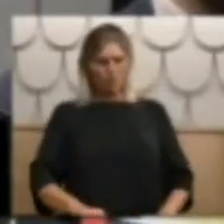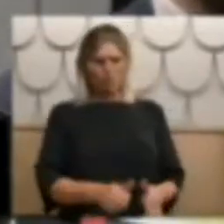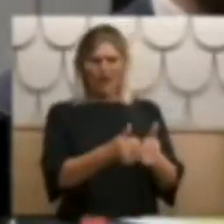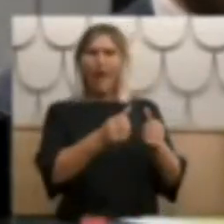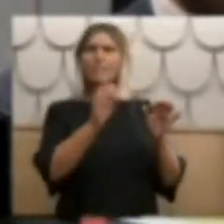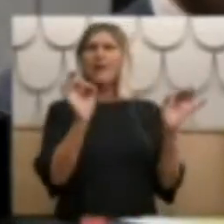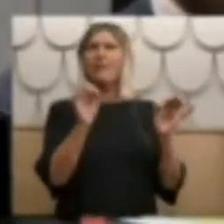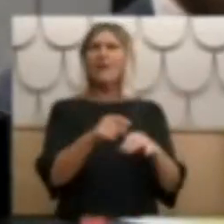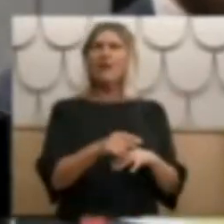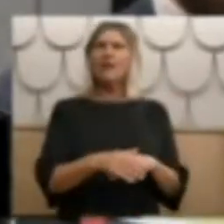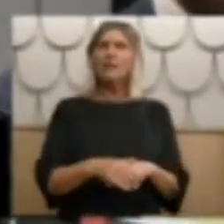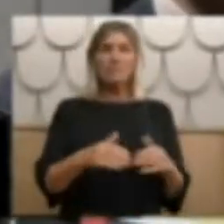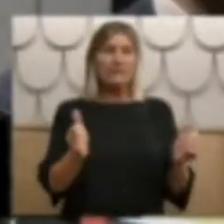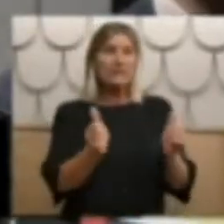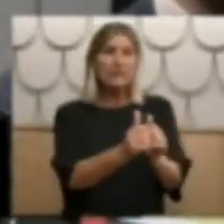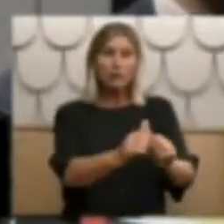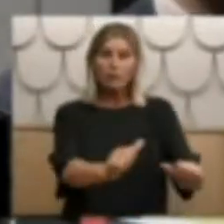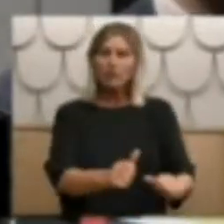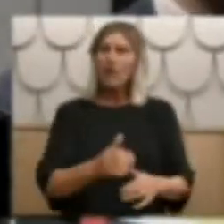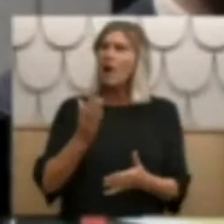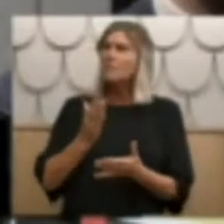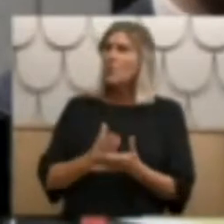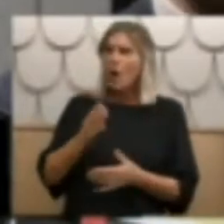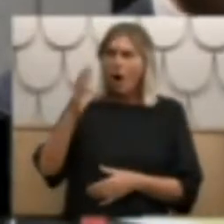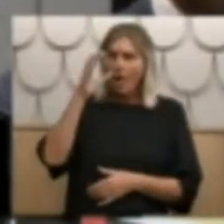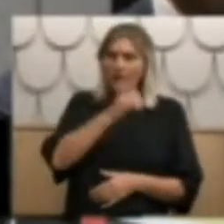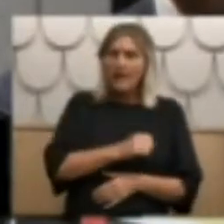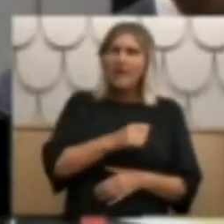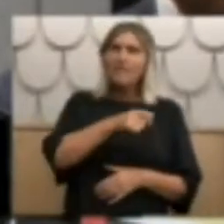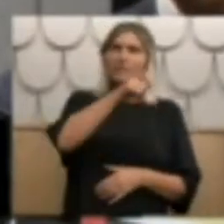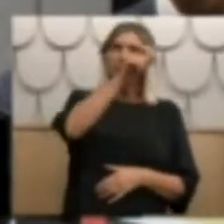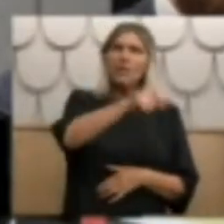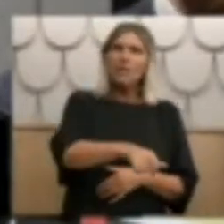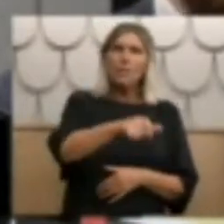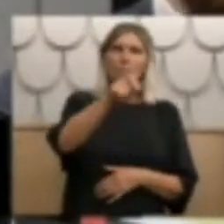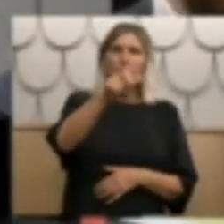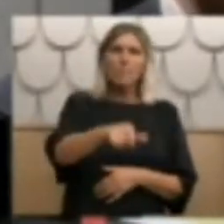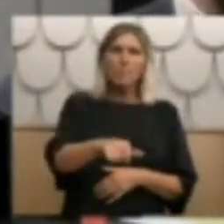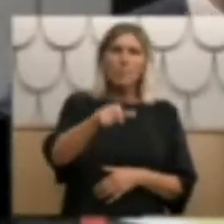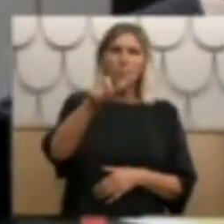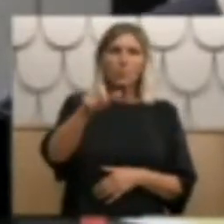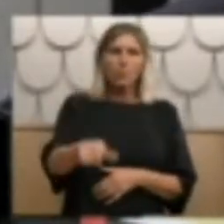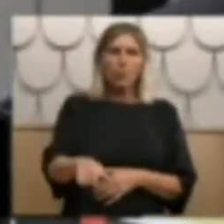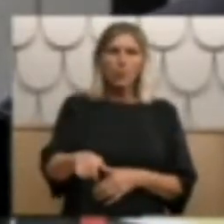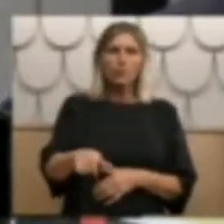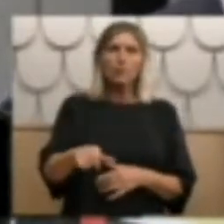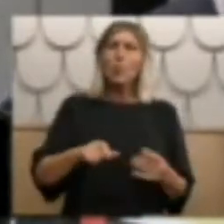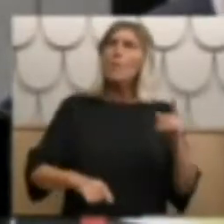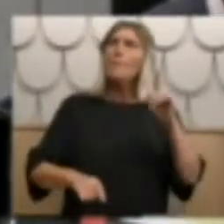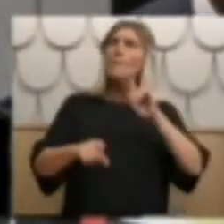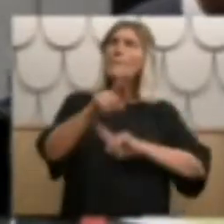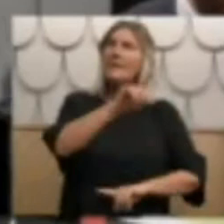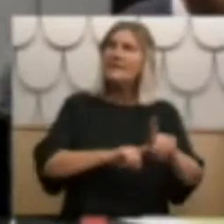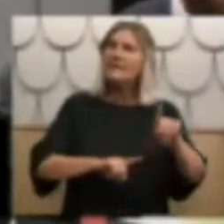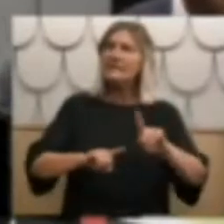settled. And I am sure and I believe that the personal meetings that people have and what the Solicitor General said about